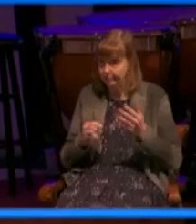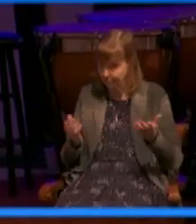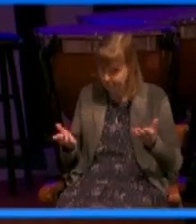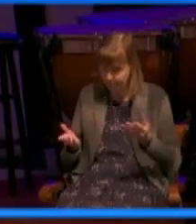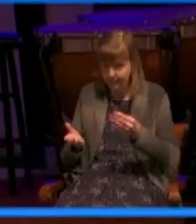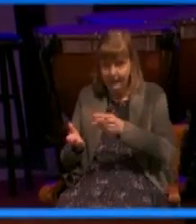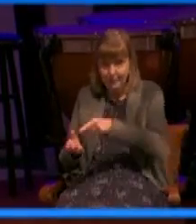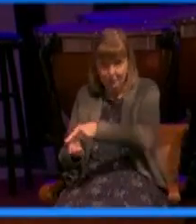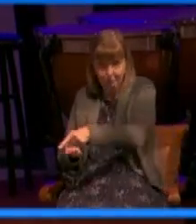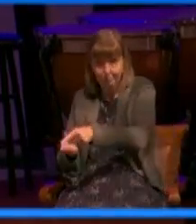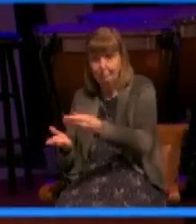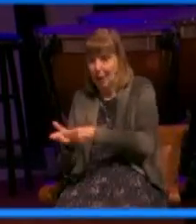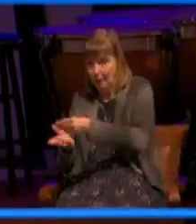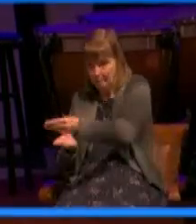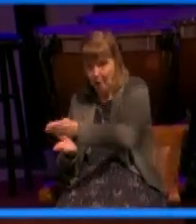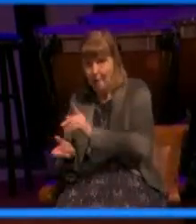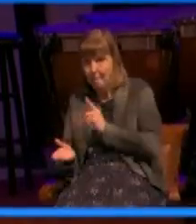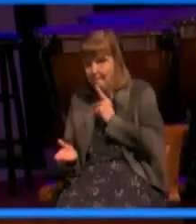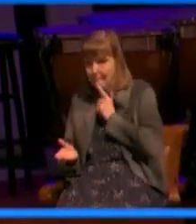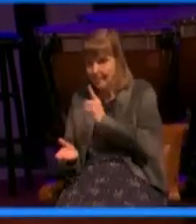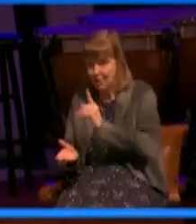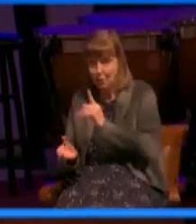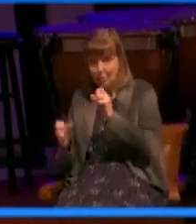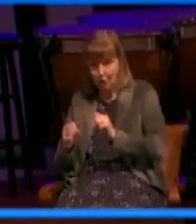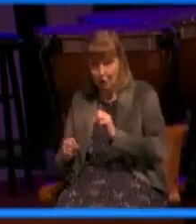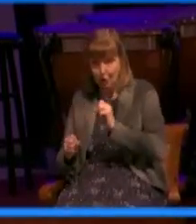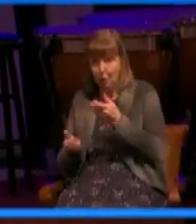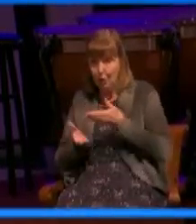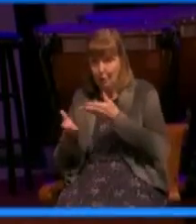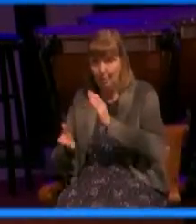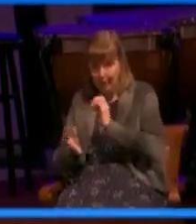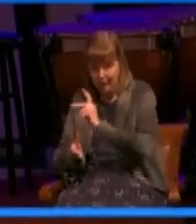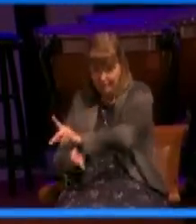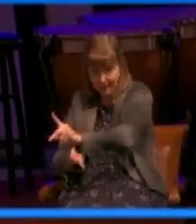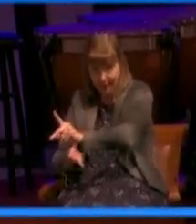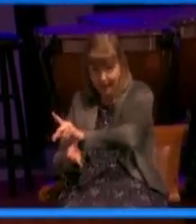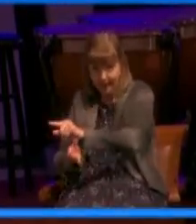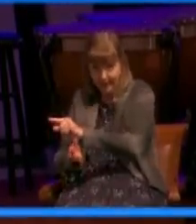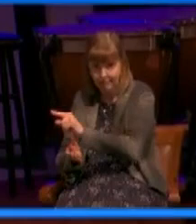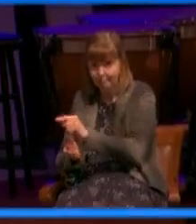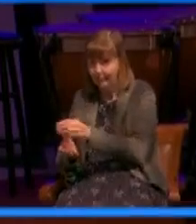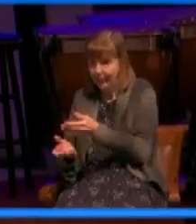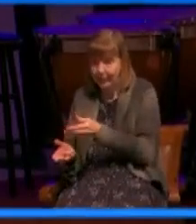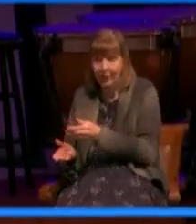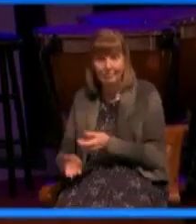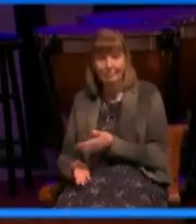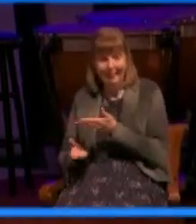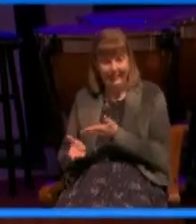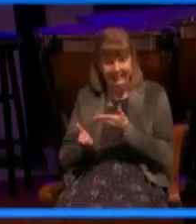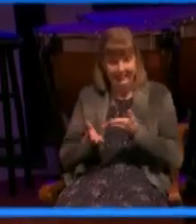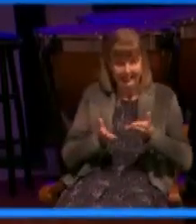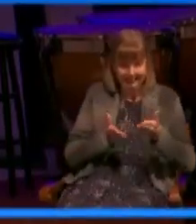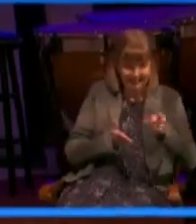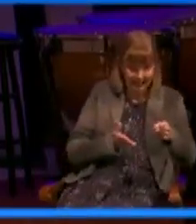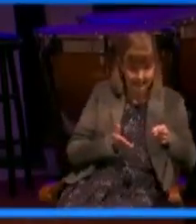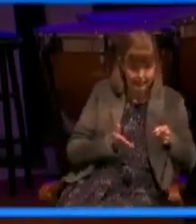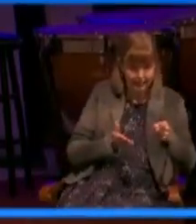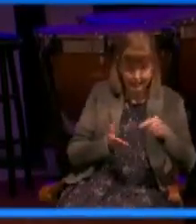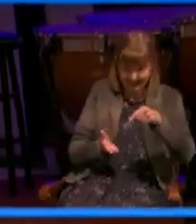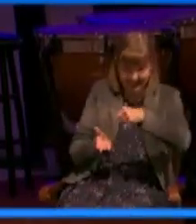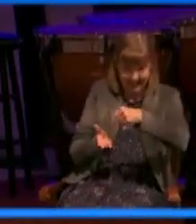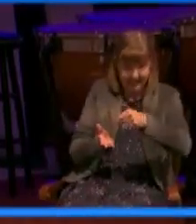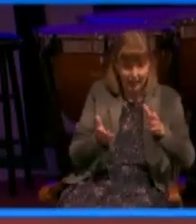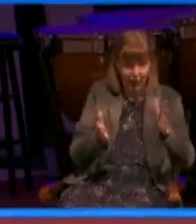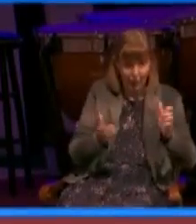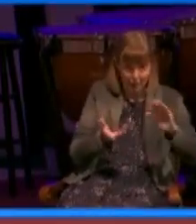policy, went around the corner to the other store with the ring I just bought, and I said, hey, I want to compare this one to the one you have. Looked at